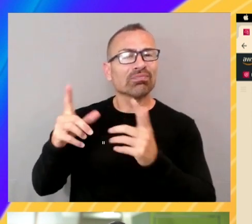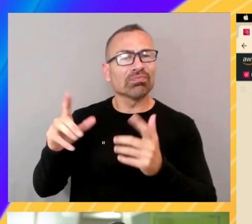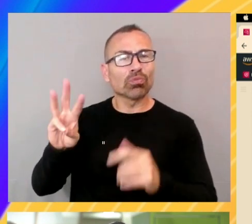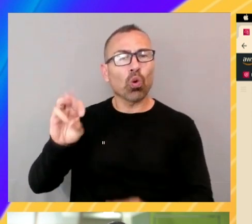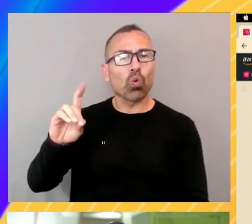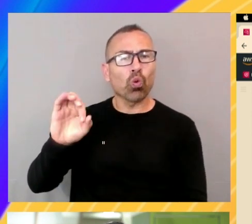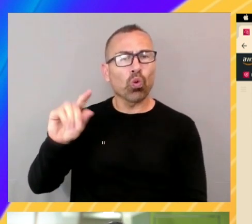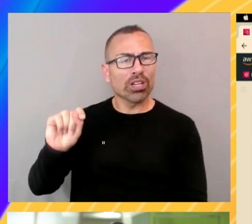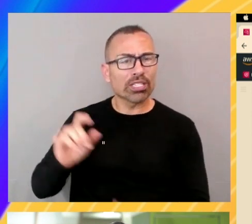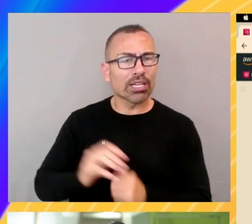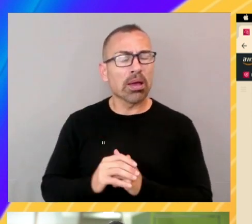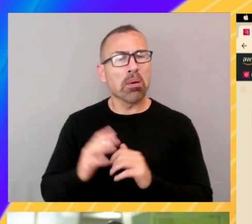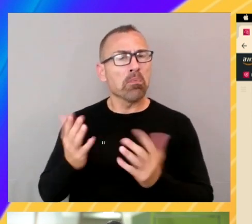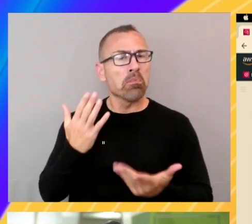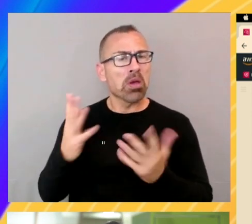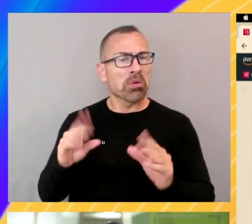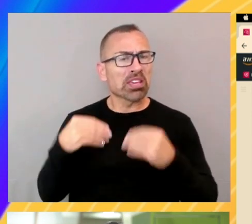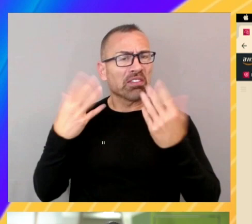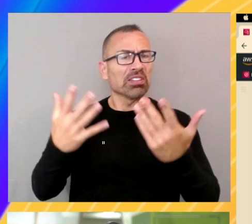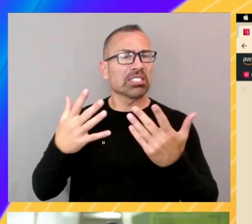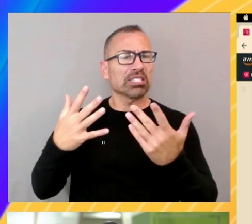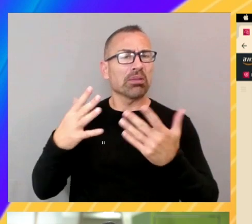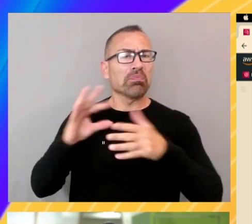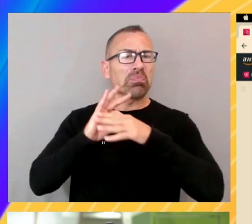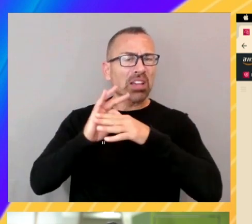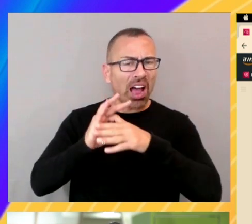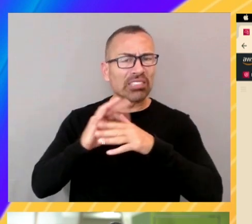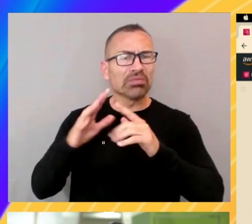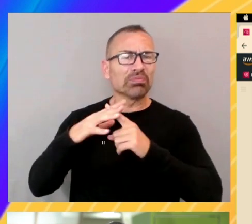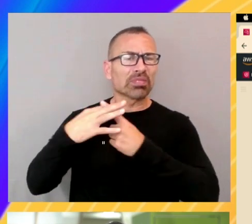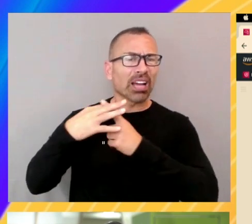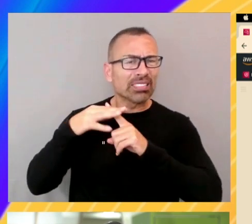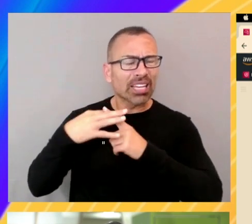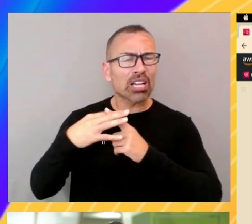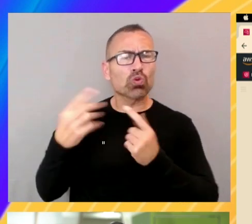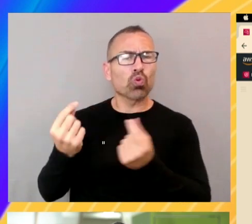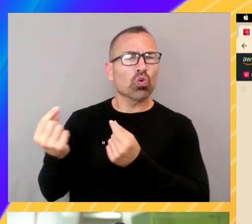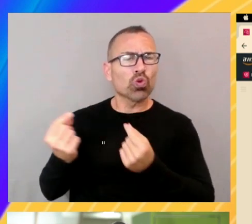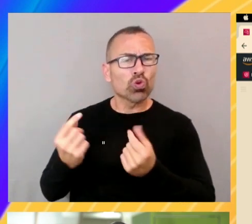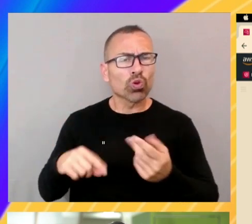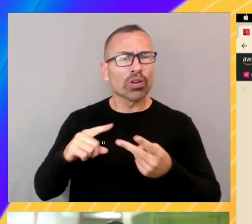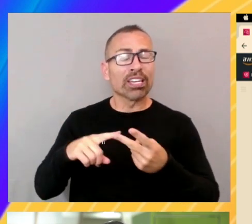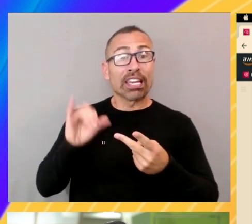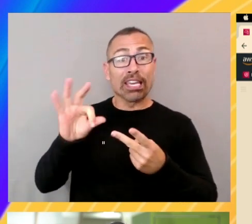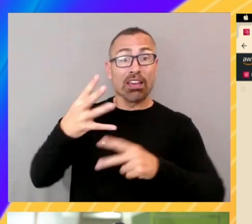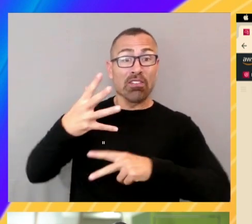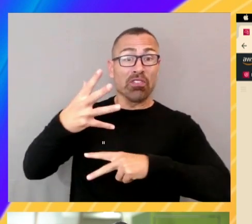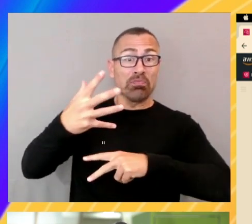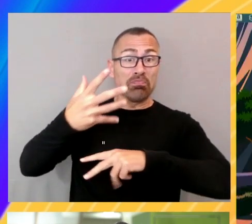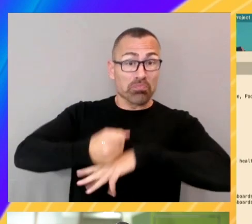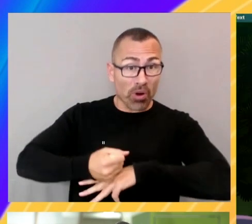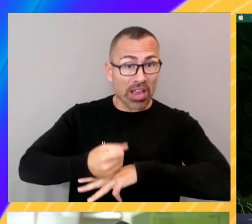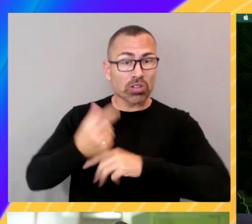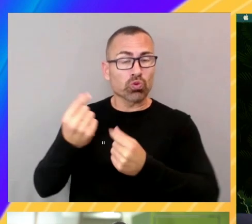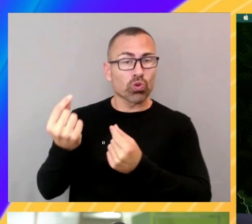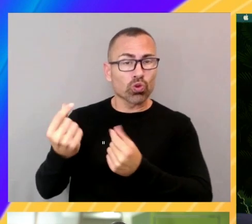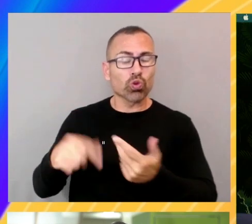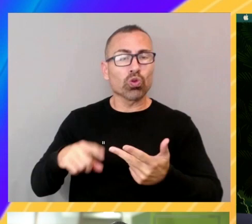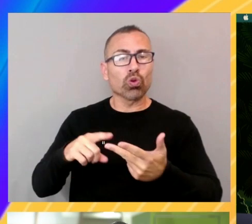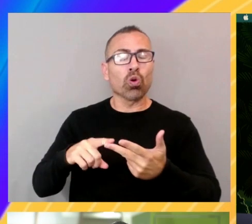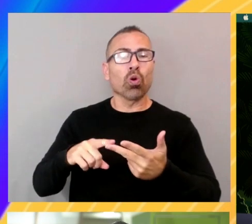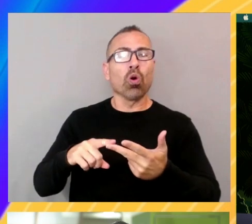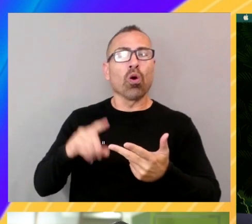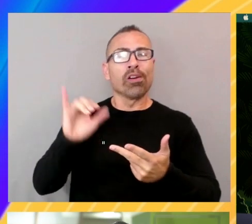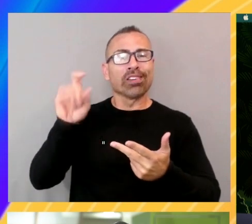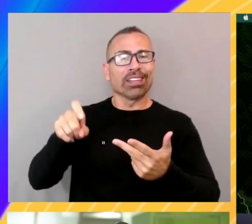this dashboard is doing, what happens if this dashboard breaks, or if you want to reach out to someone, you can add links to it. So what I'm going to do here is